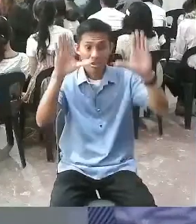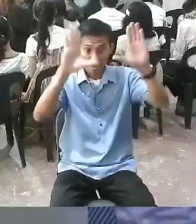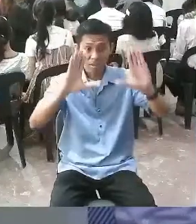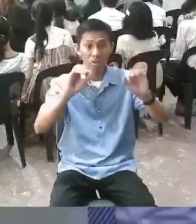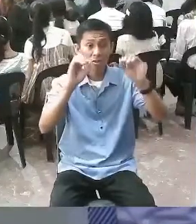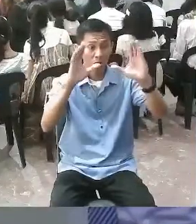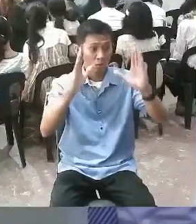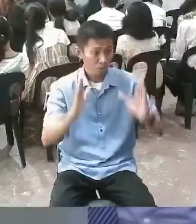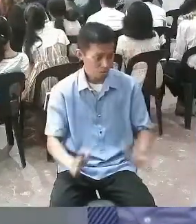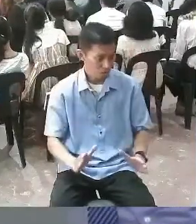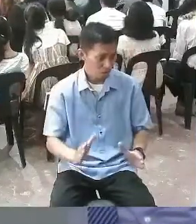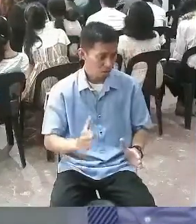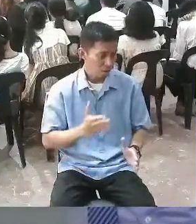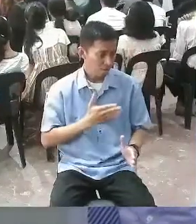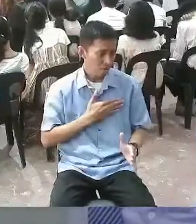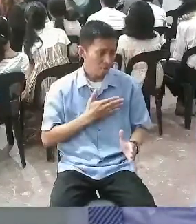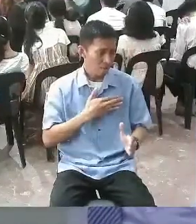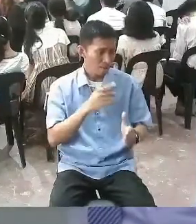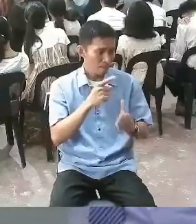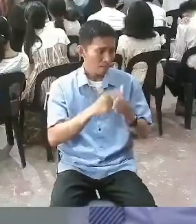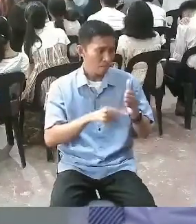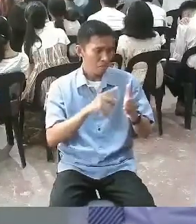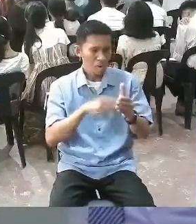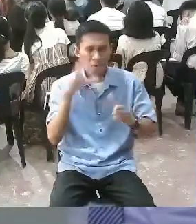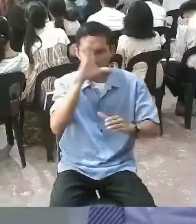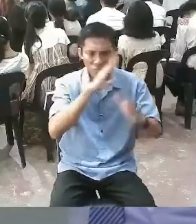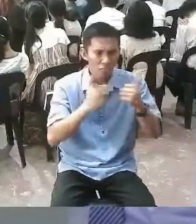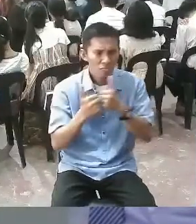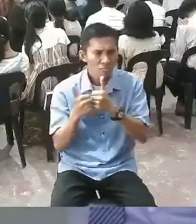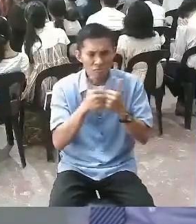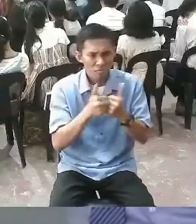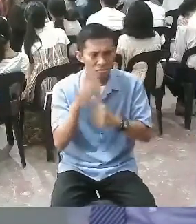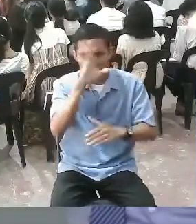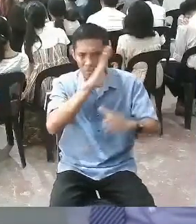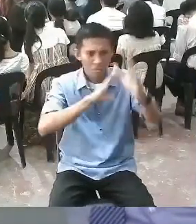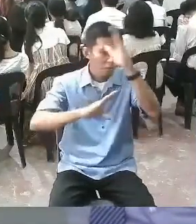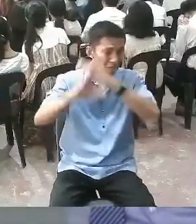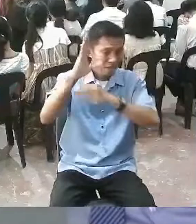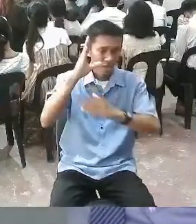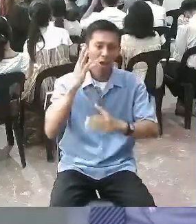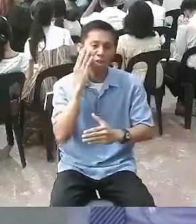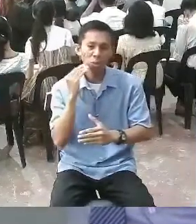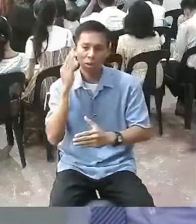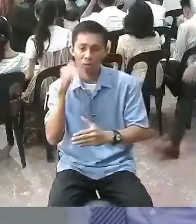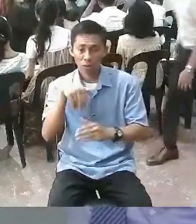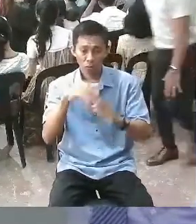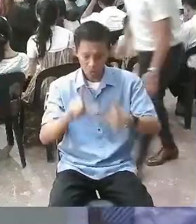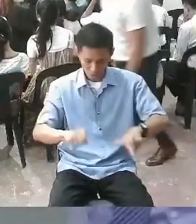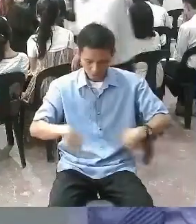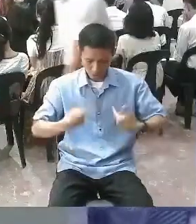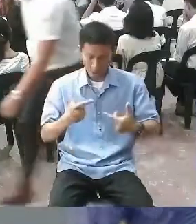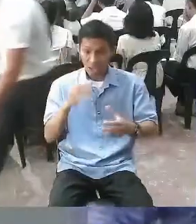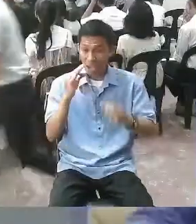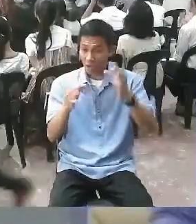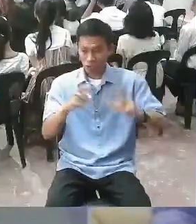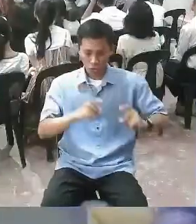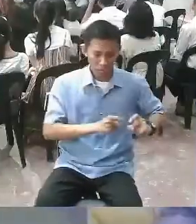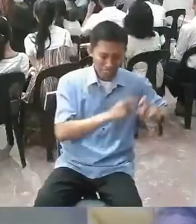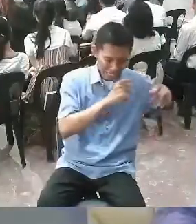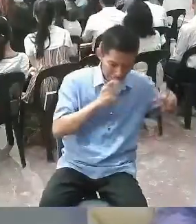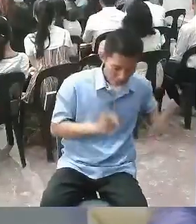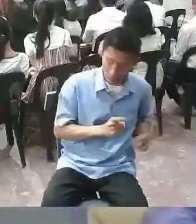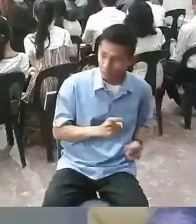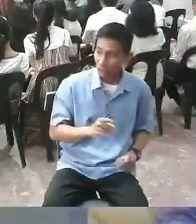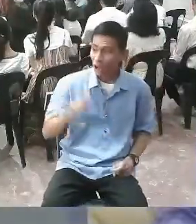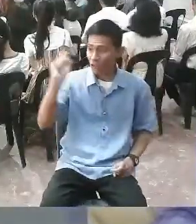said, to solve that problem so you don't have any unconfessed sin in your life, when you sin,